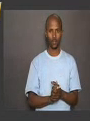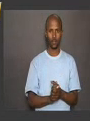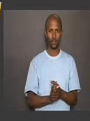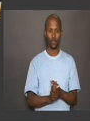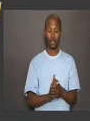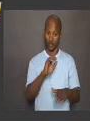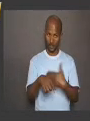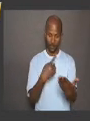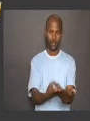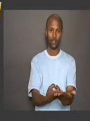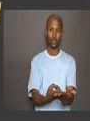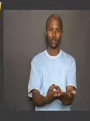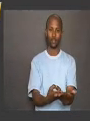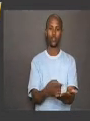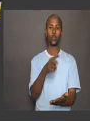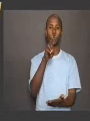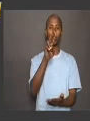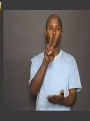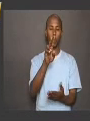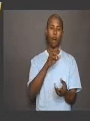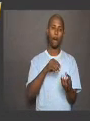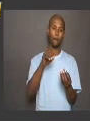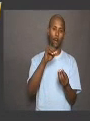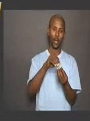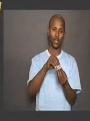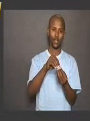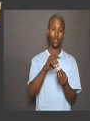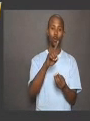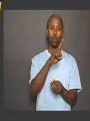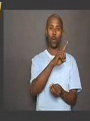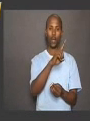This is 2 plus